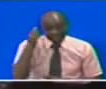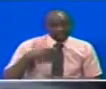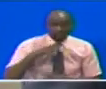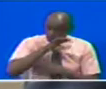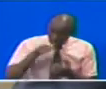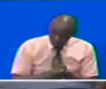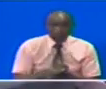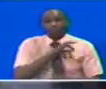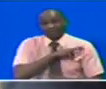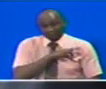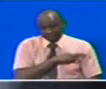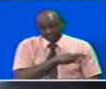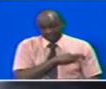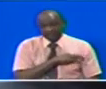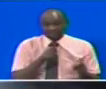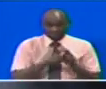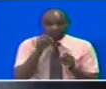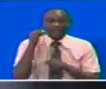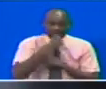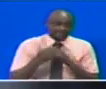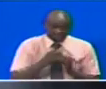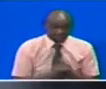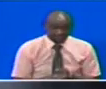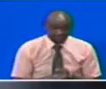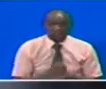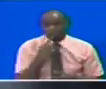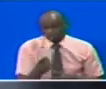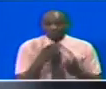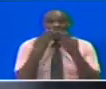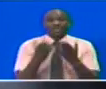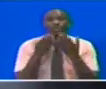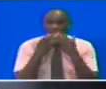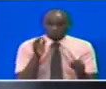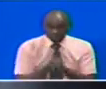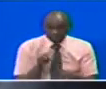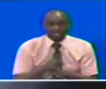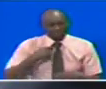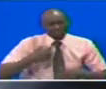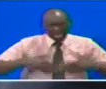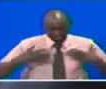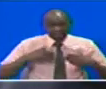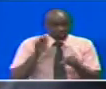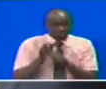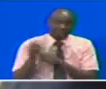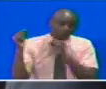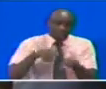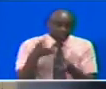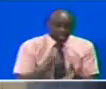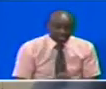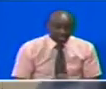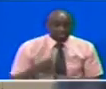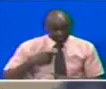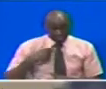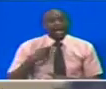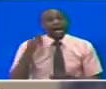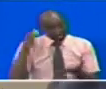wote wafaidike kama ndugu moja. Kwa hivyo, asanteni sana, mimi nimefurahi kufika hapa, na